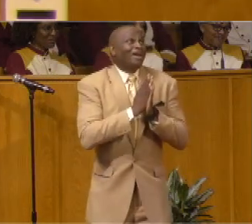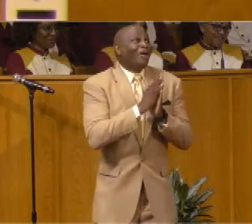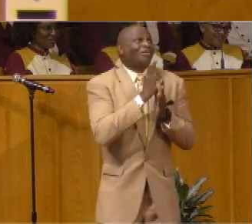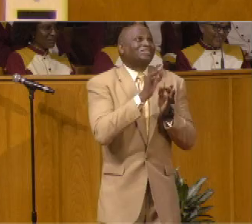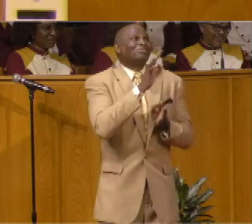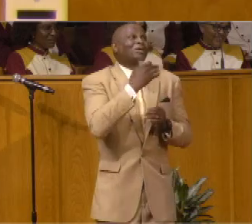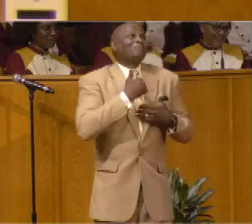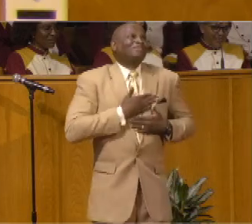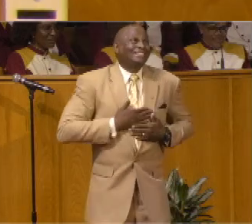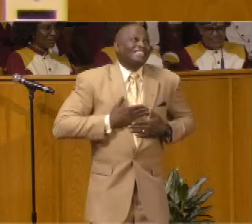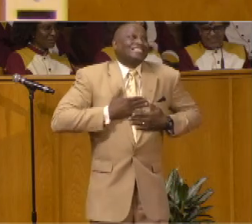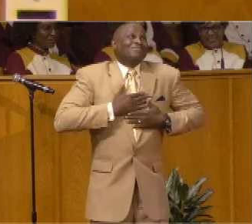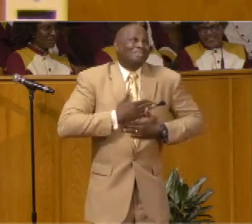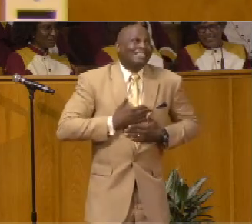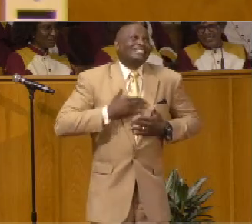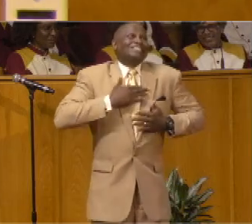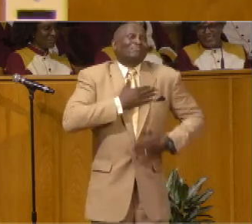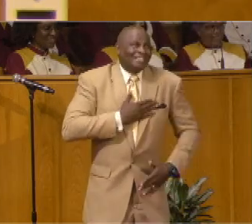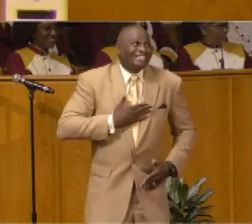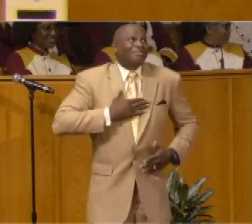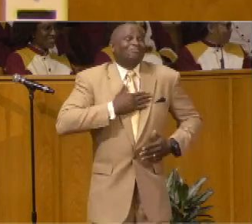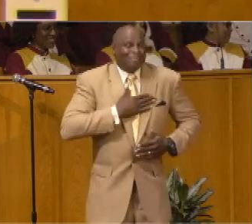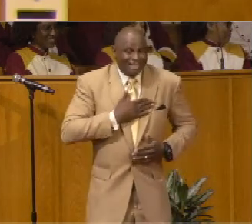is interceding. I am,